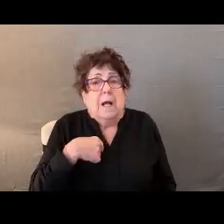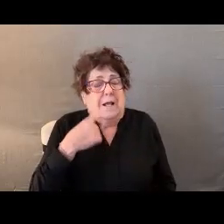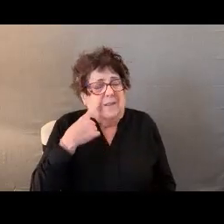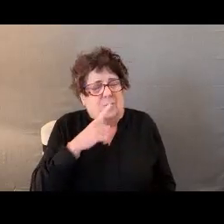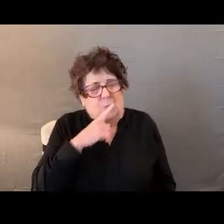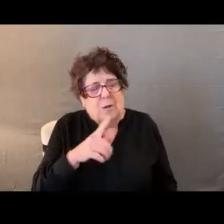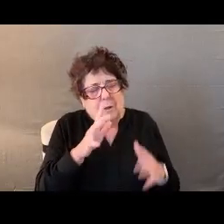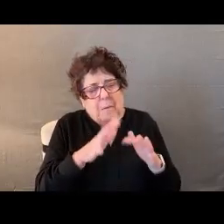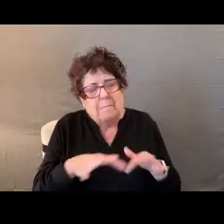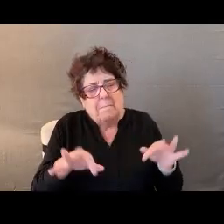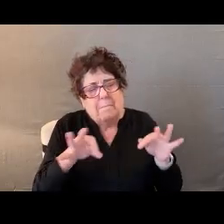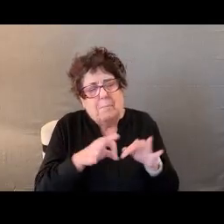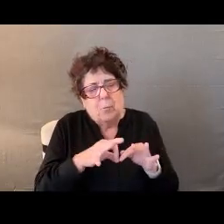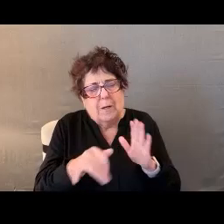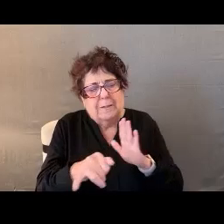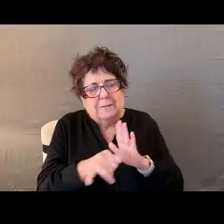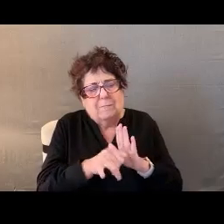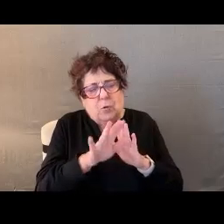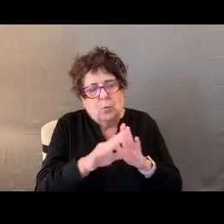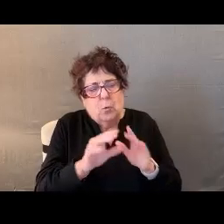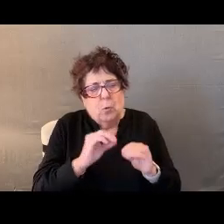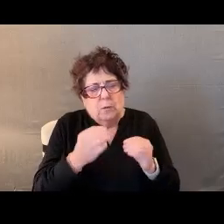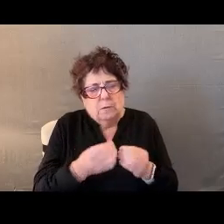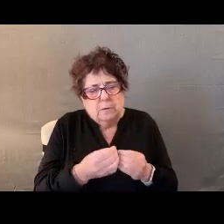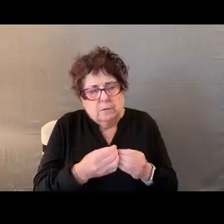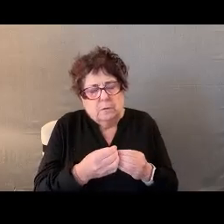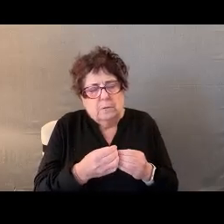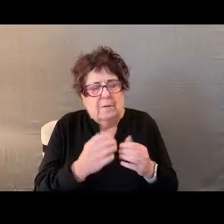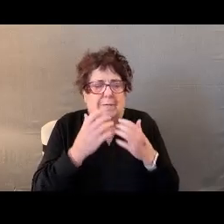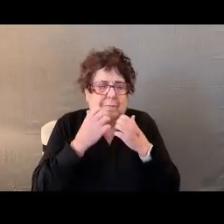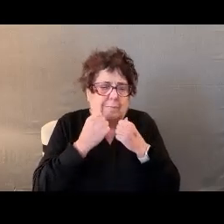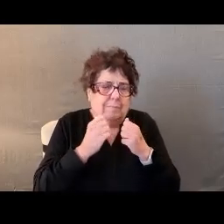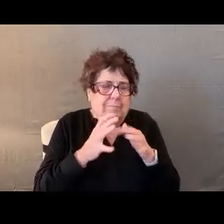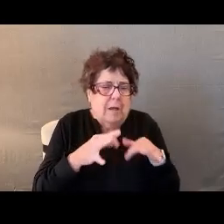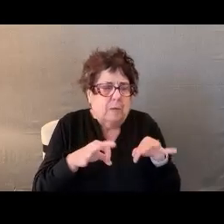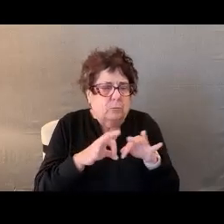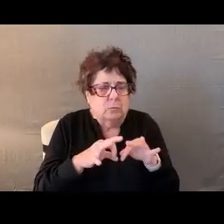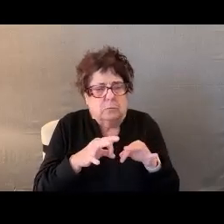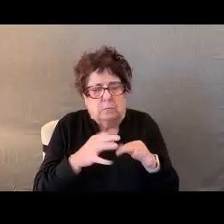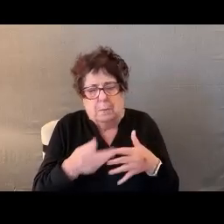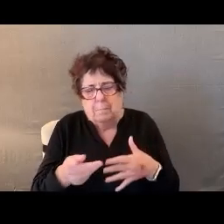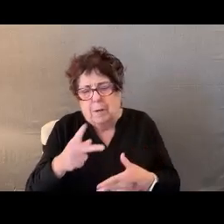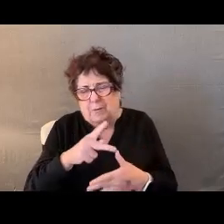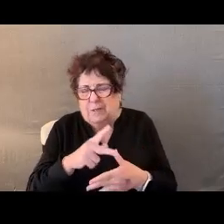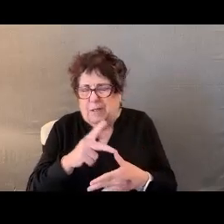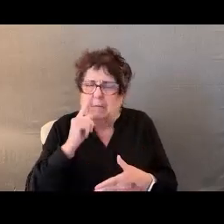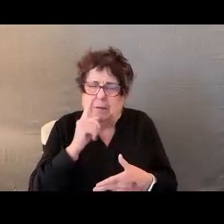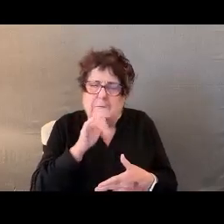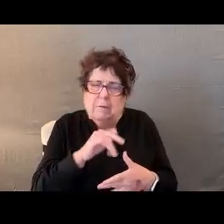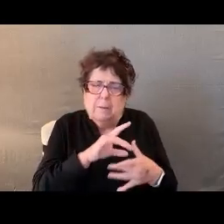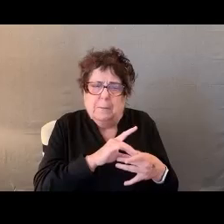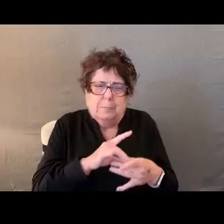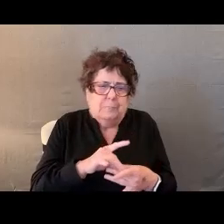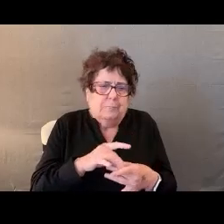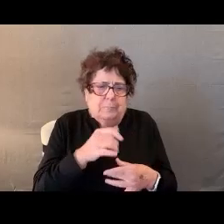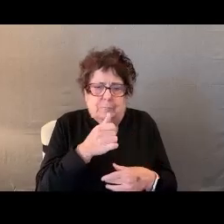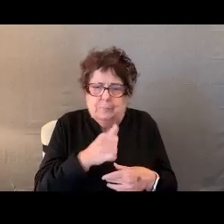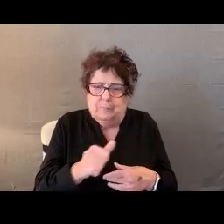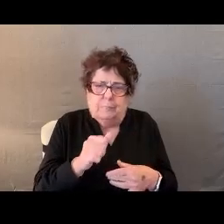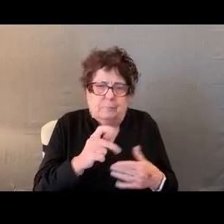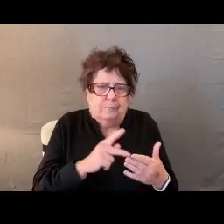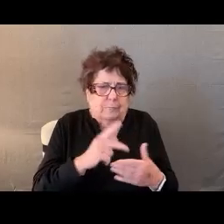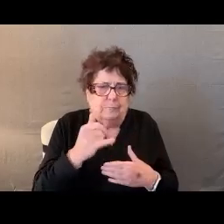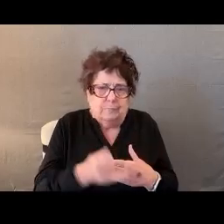organization's values and priorities. And I would say this about pretty much any project or any initiative. If you don't know